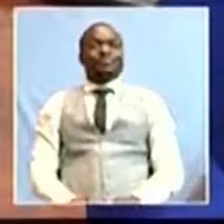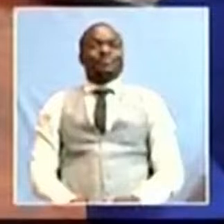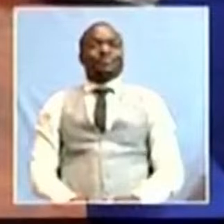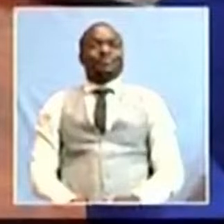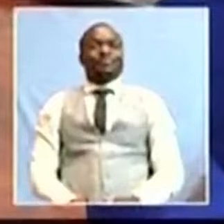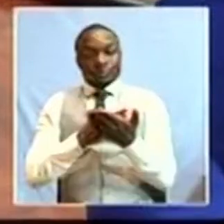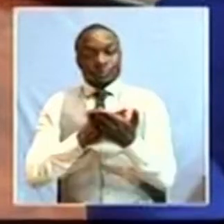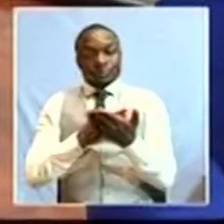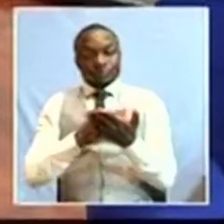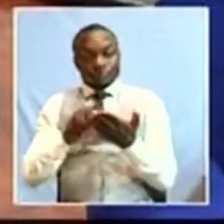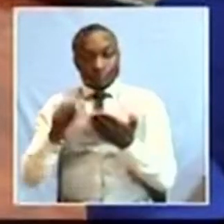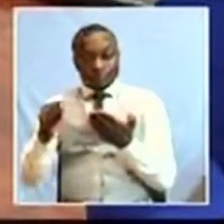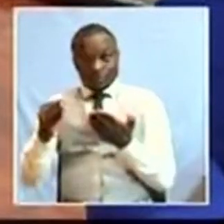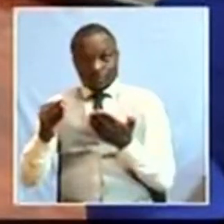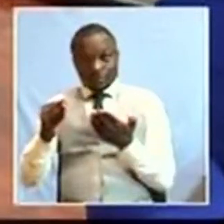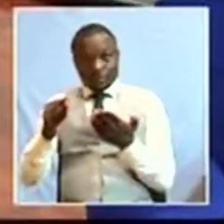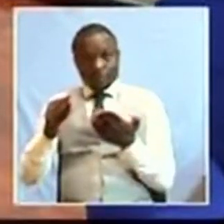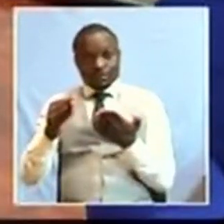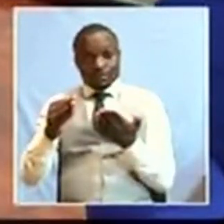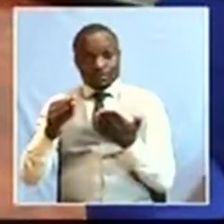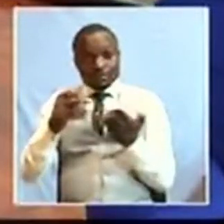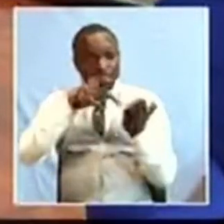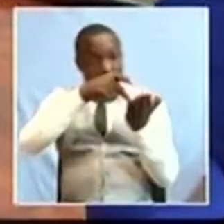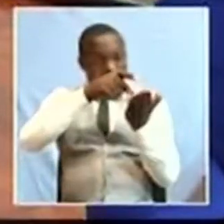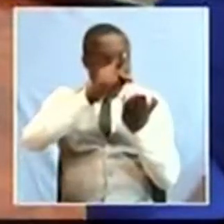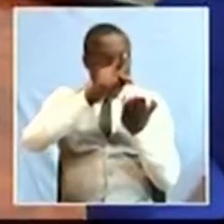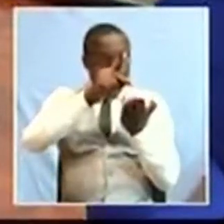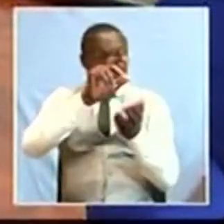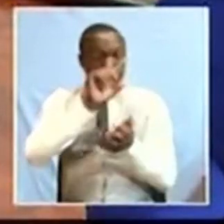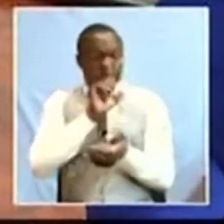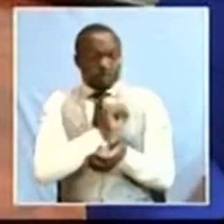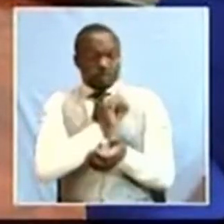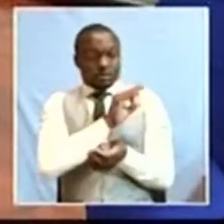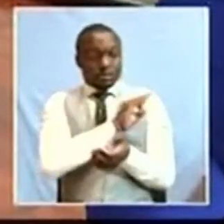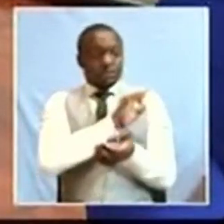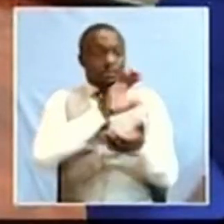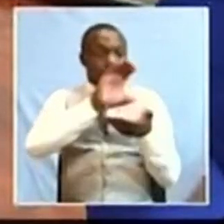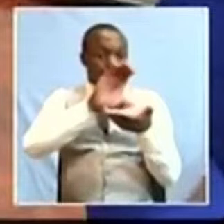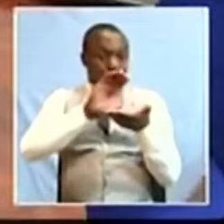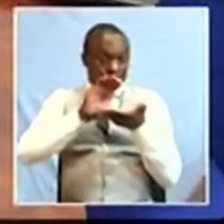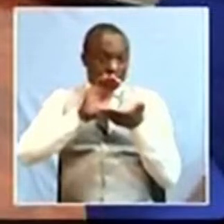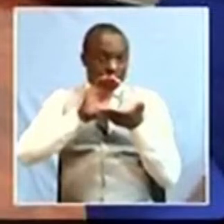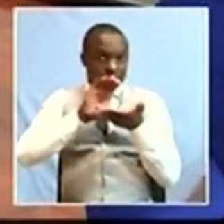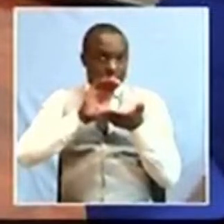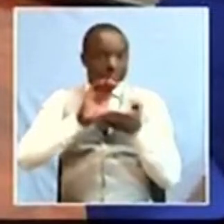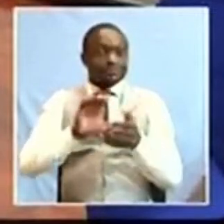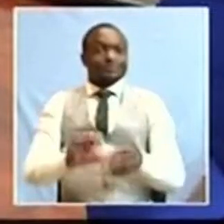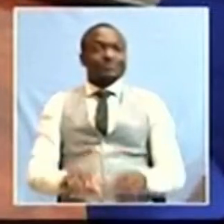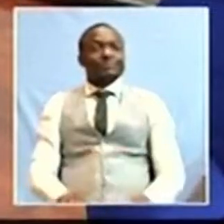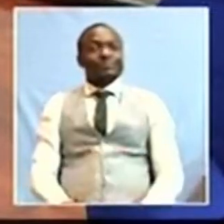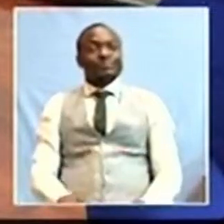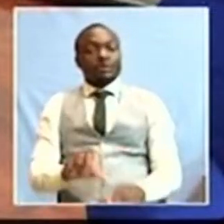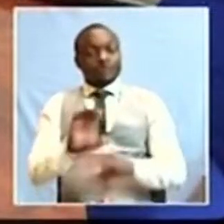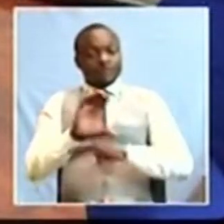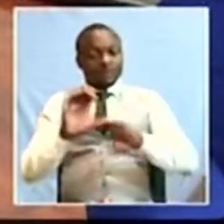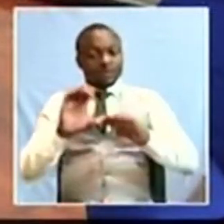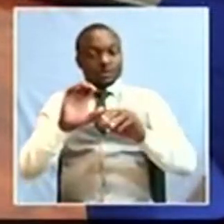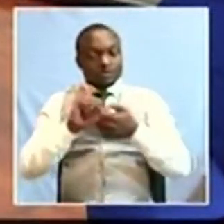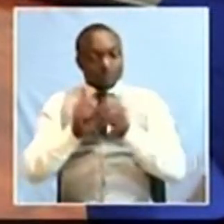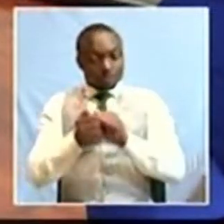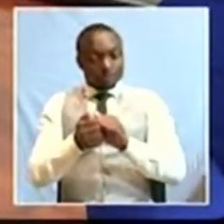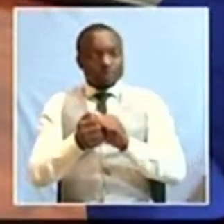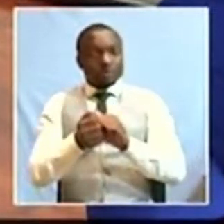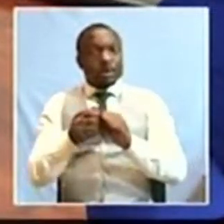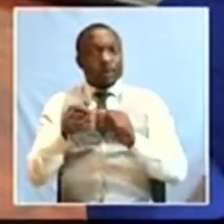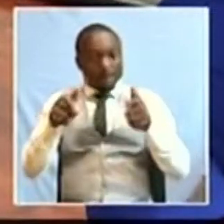Failure to settle statutory and other obligations. Cause of query: